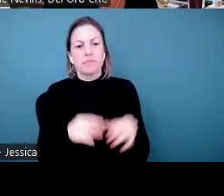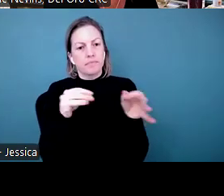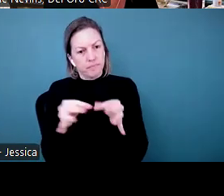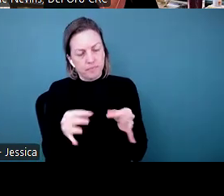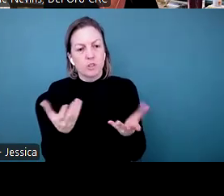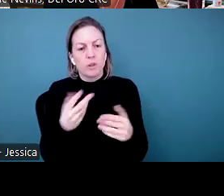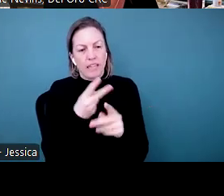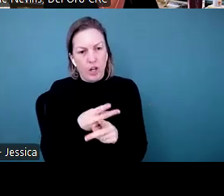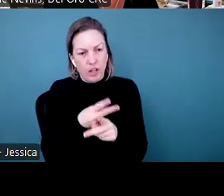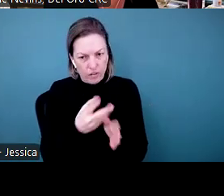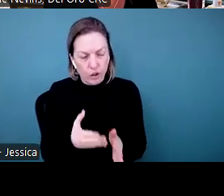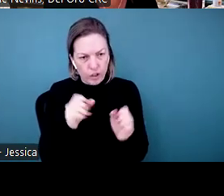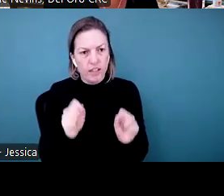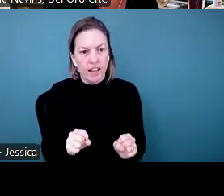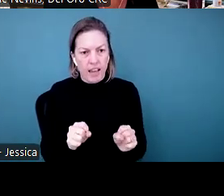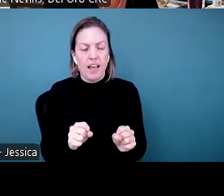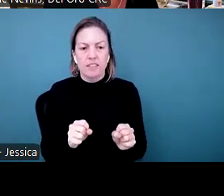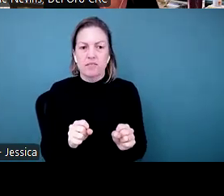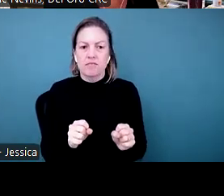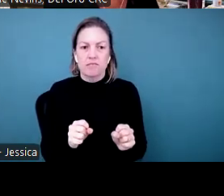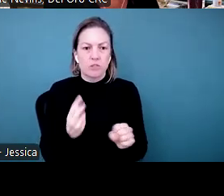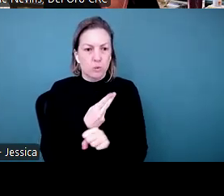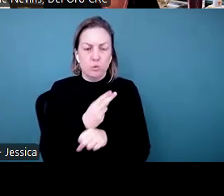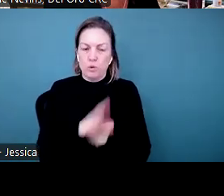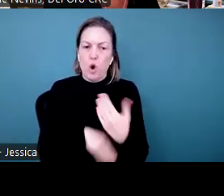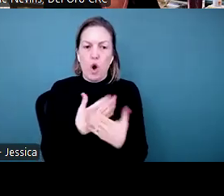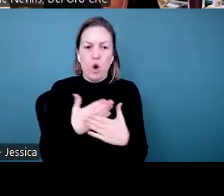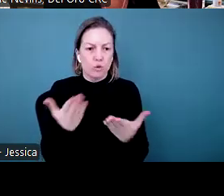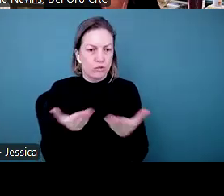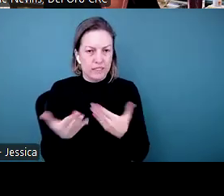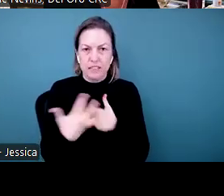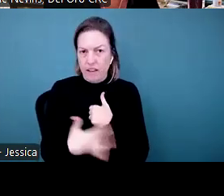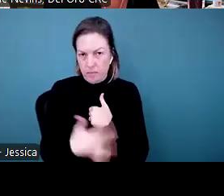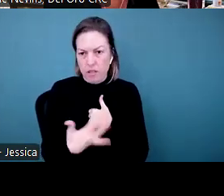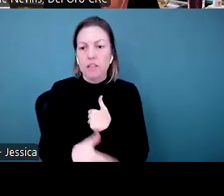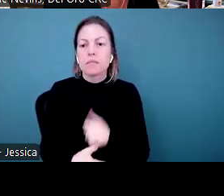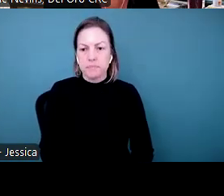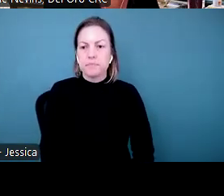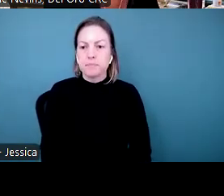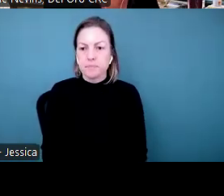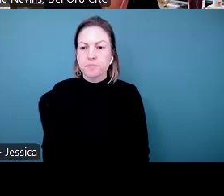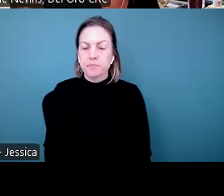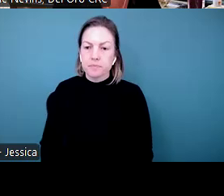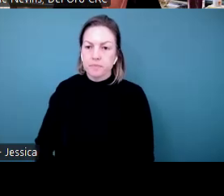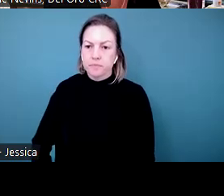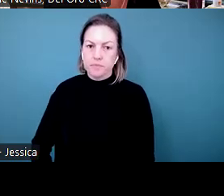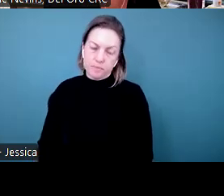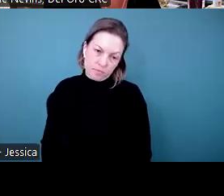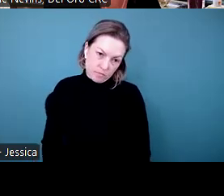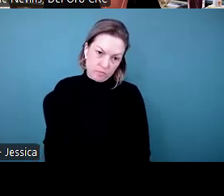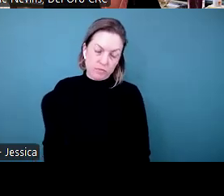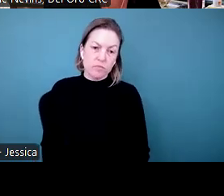caregiver can maximize all of the services that are available for them. We look at this